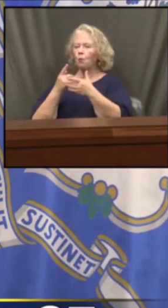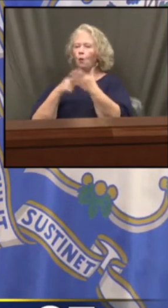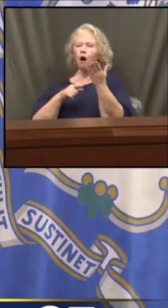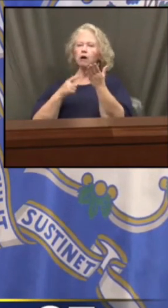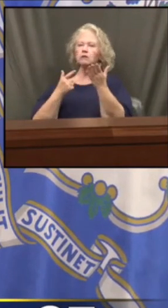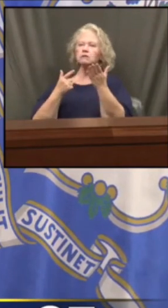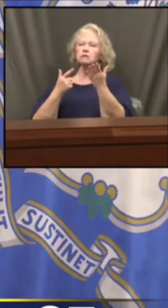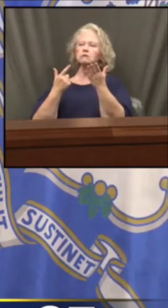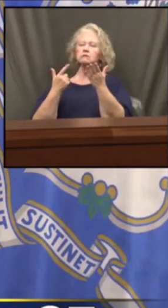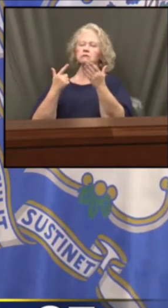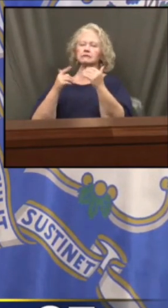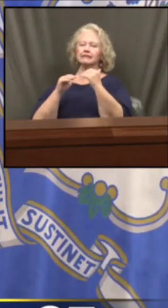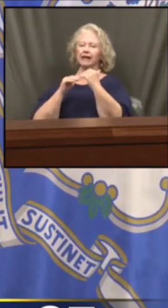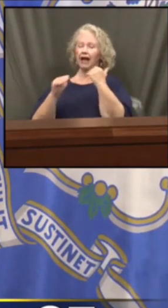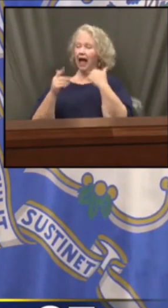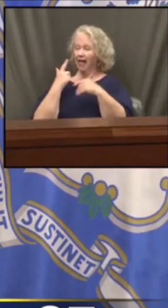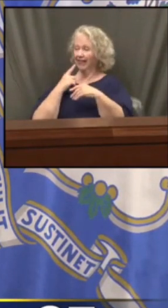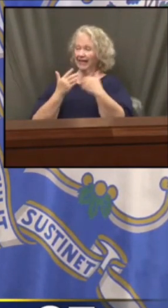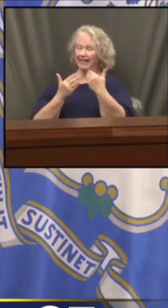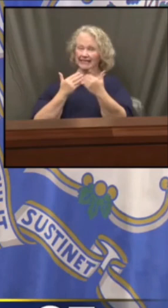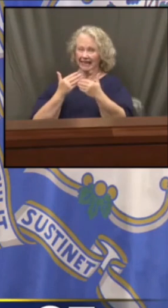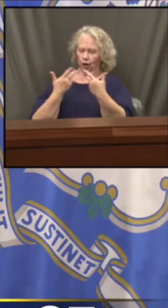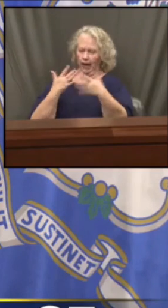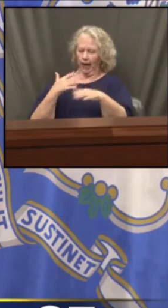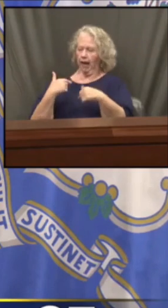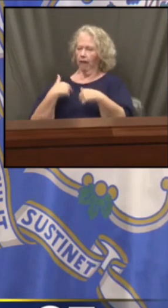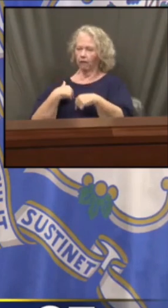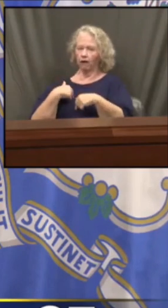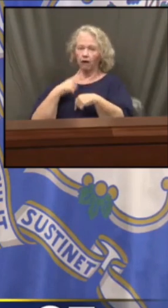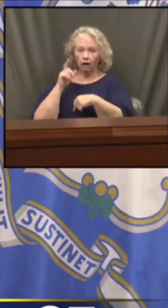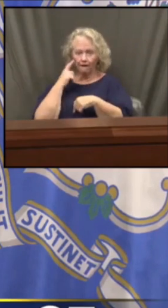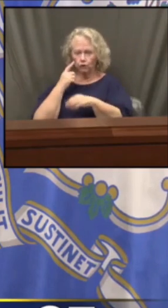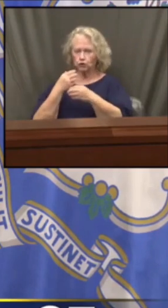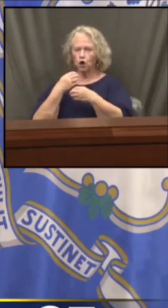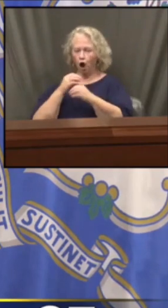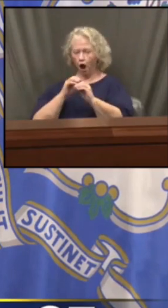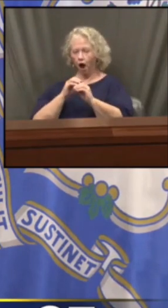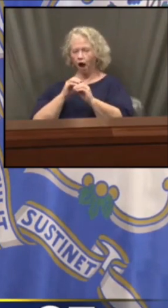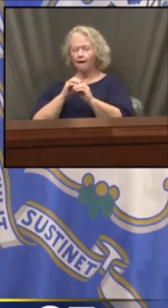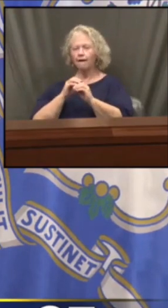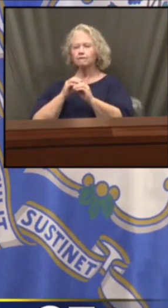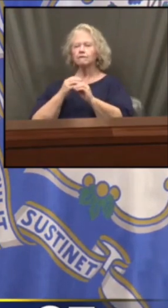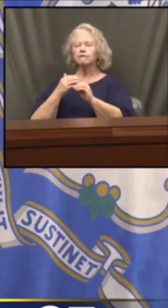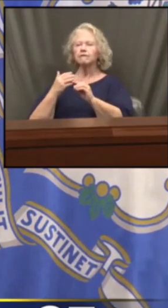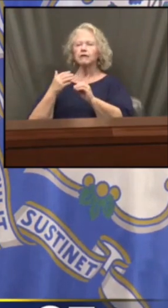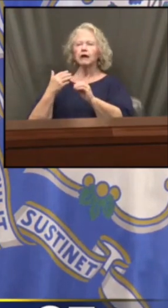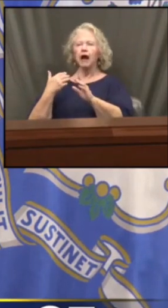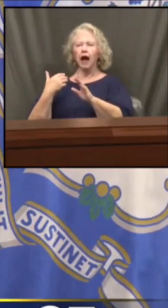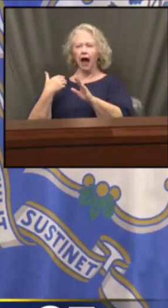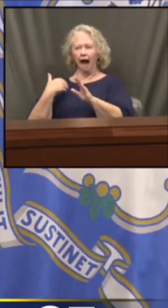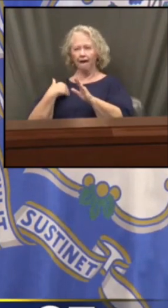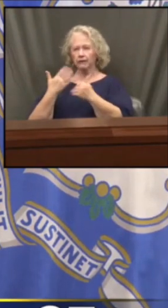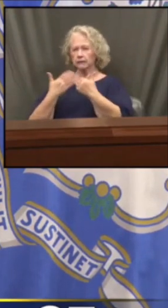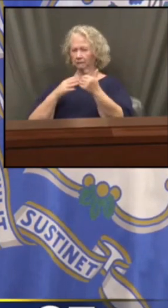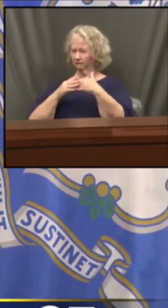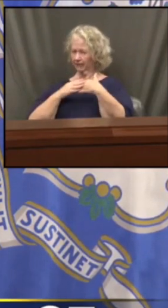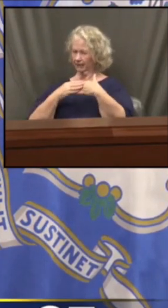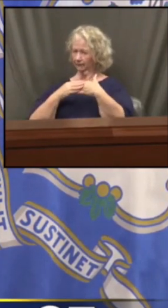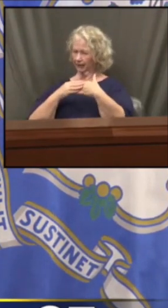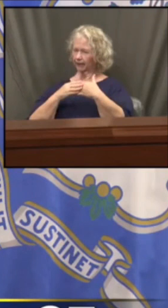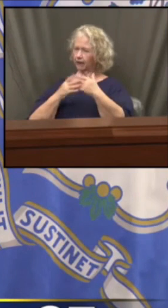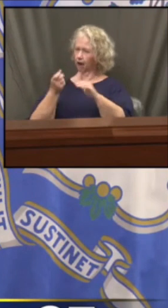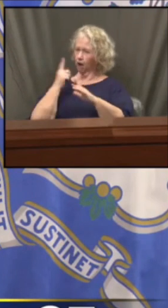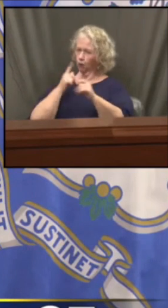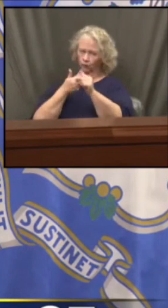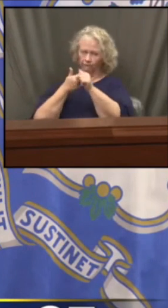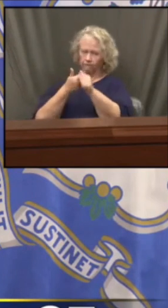this. I think it's easiest if you give the governor's office some flexibility within narrowly defined healthcare protocols so